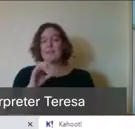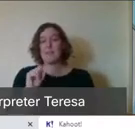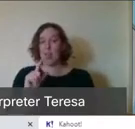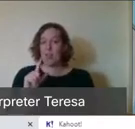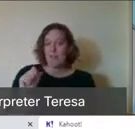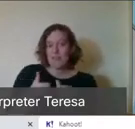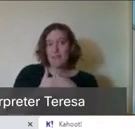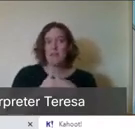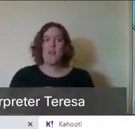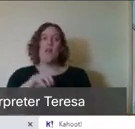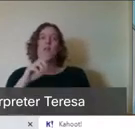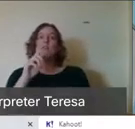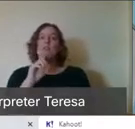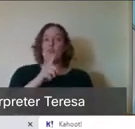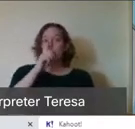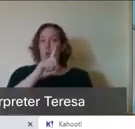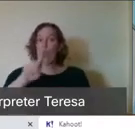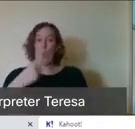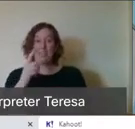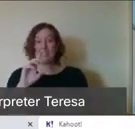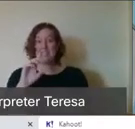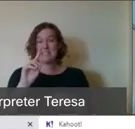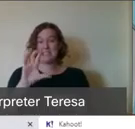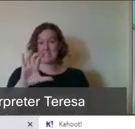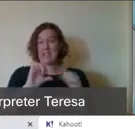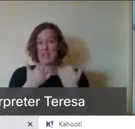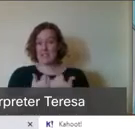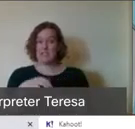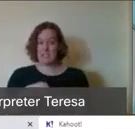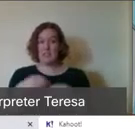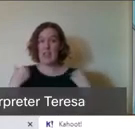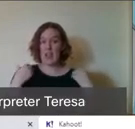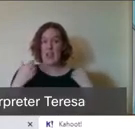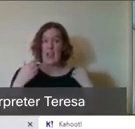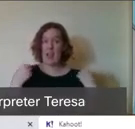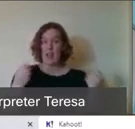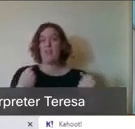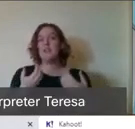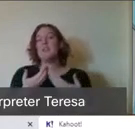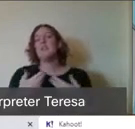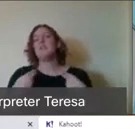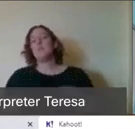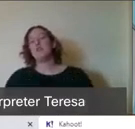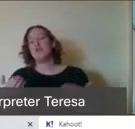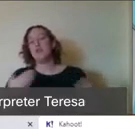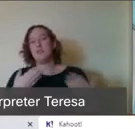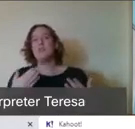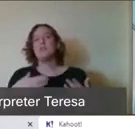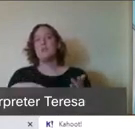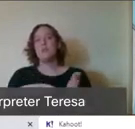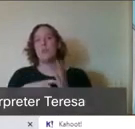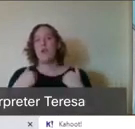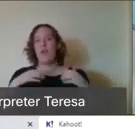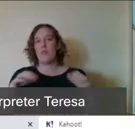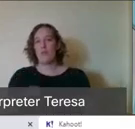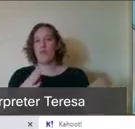in the Health and Human Services cluster are required to have a performance plan. So for your blue diamond, if that's true, and